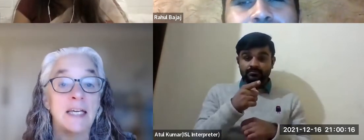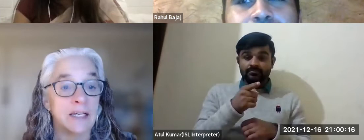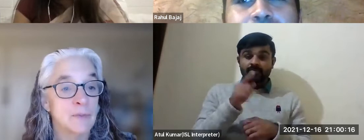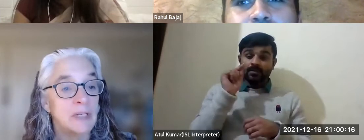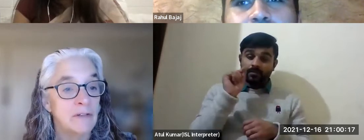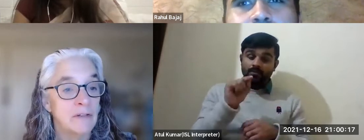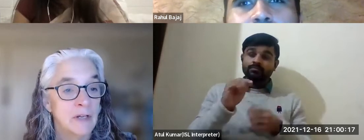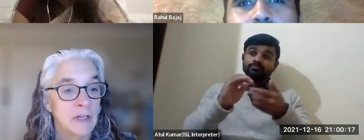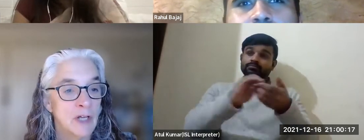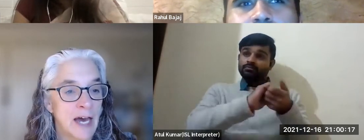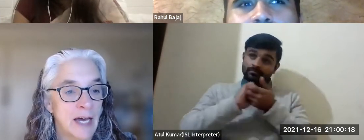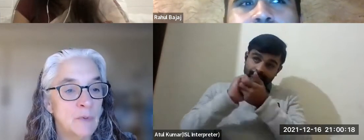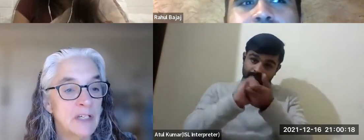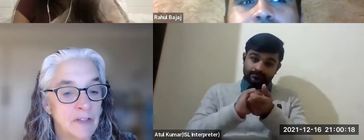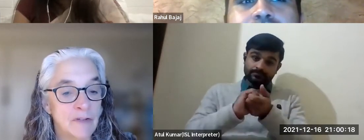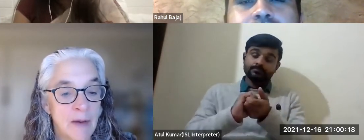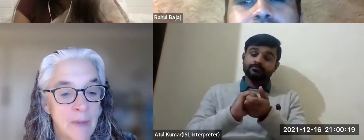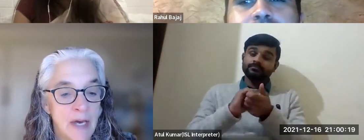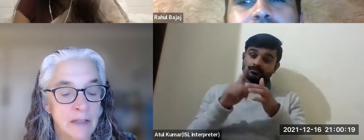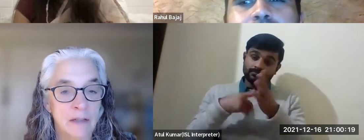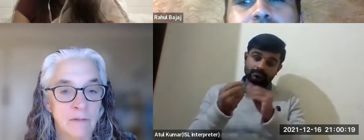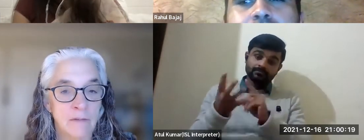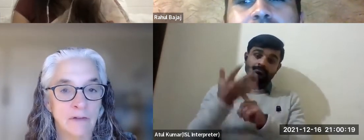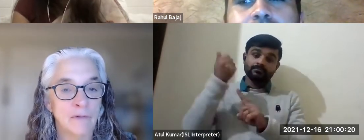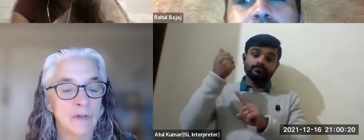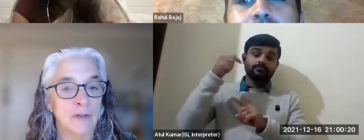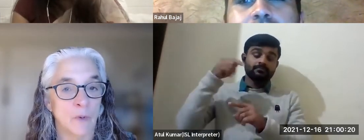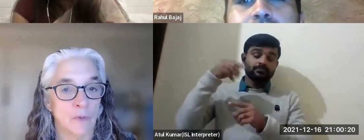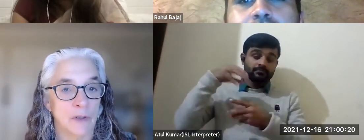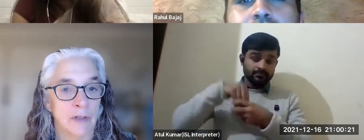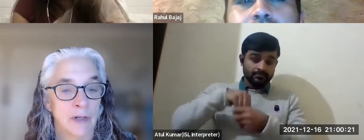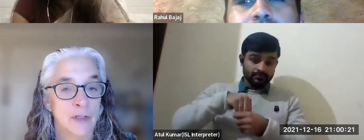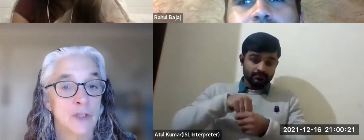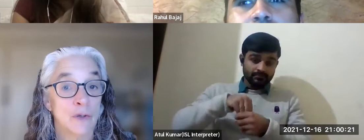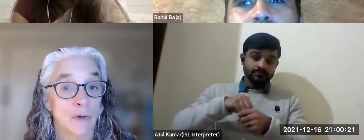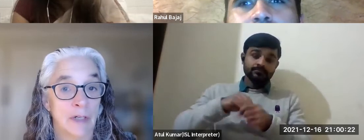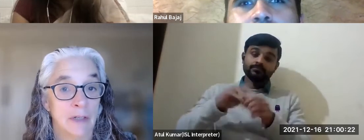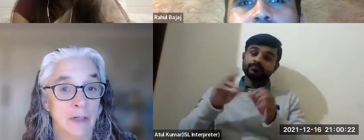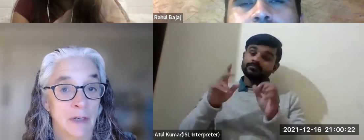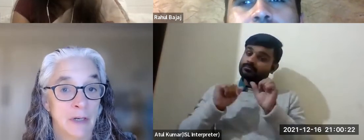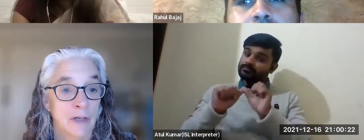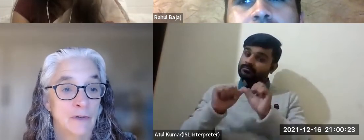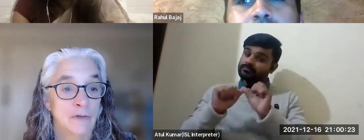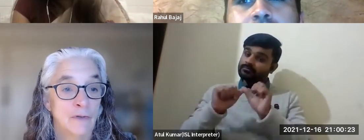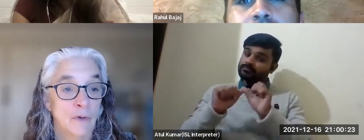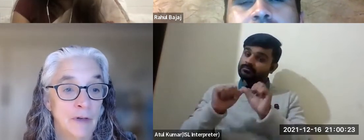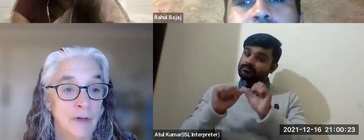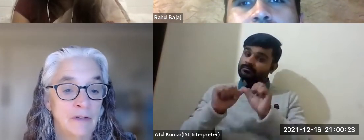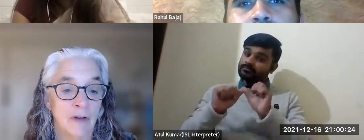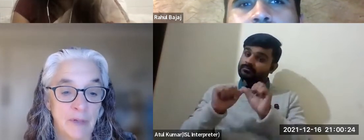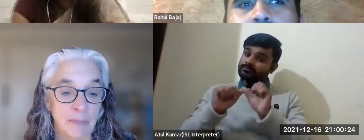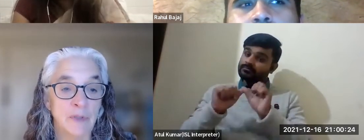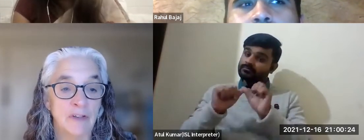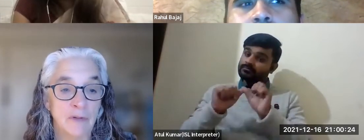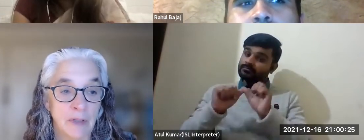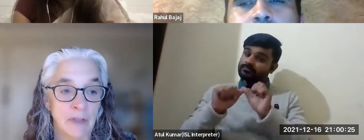of the engagement. You know, how do we convince them? And the answer really is one word: story. Stories